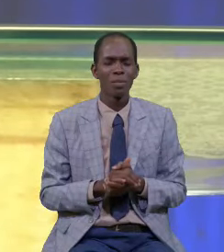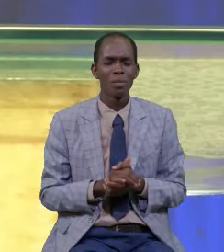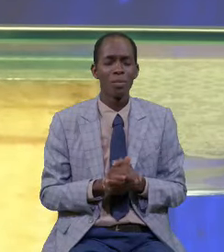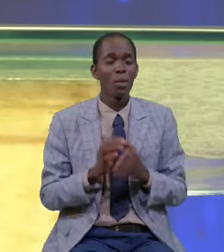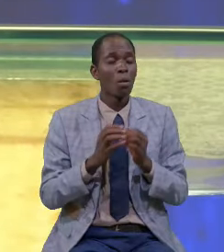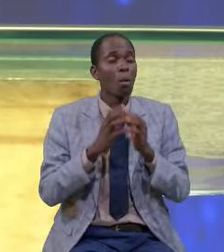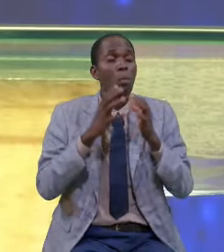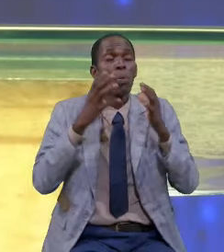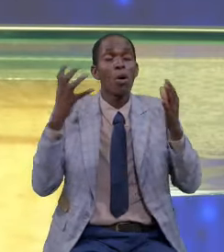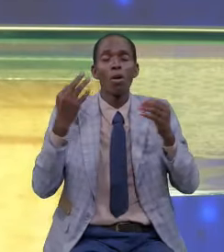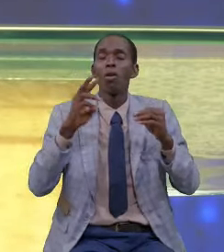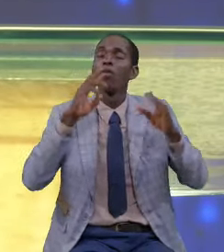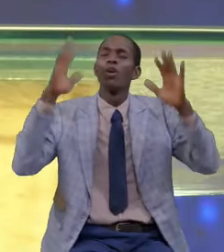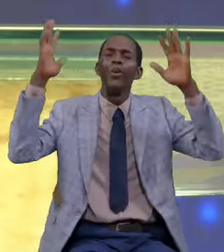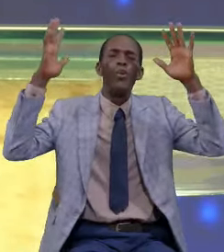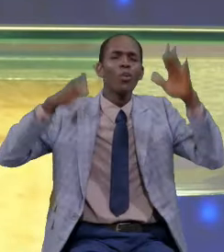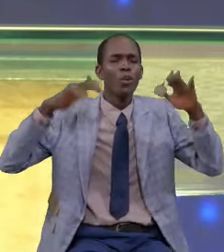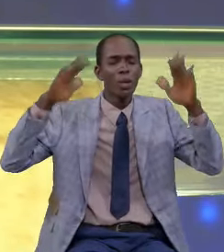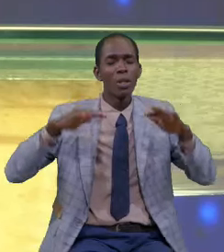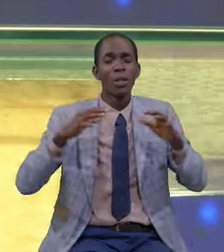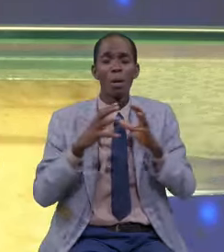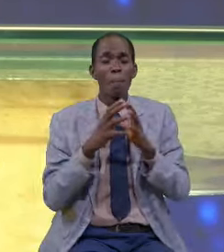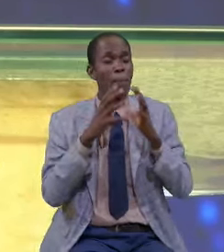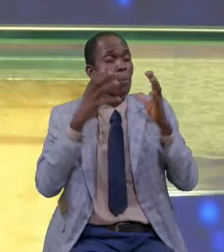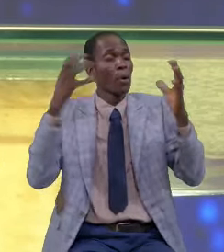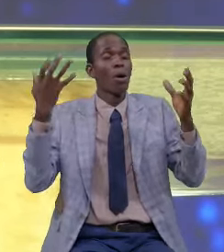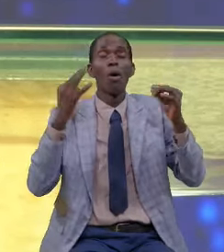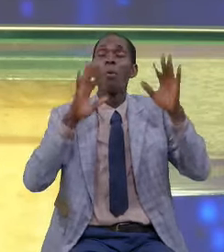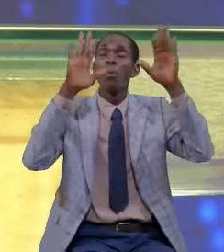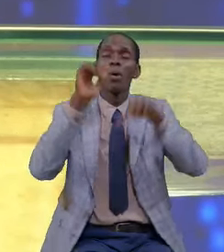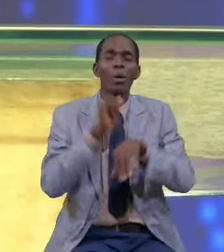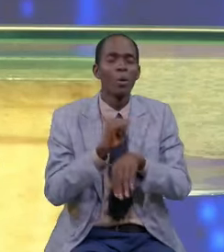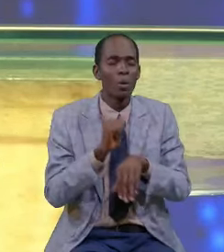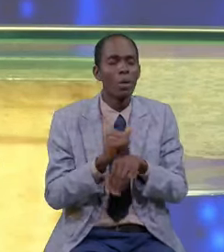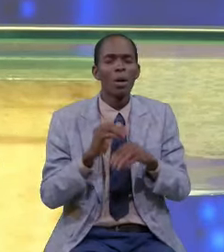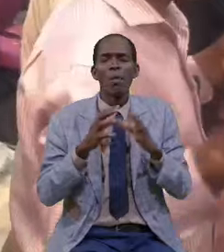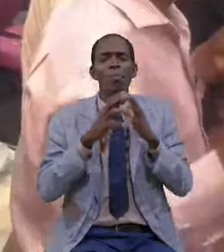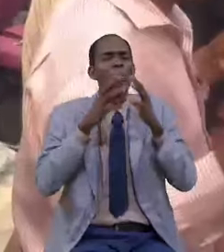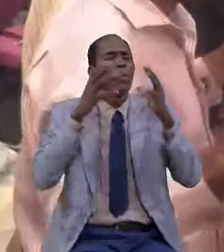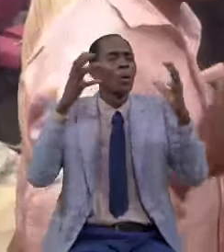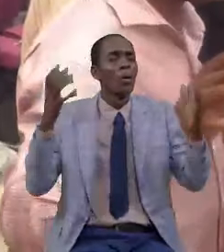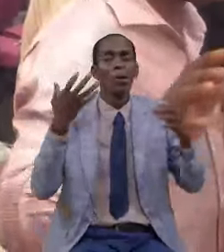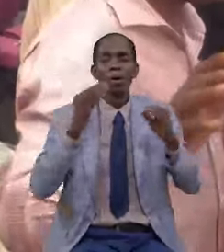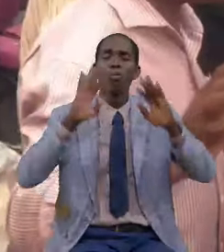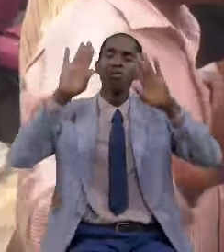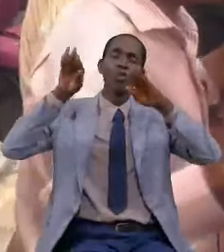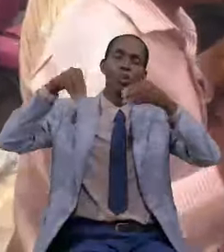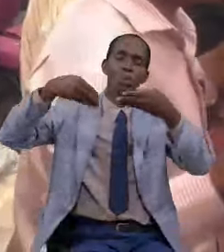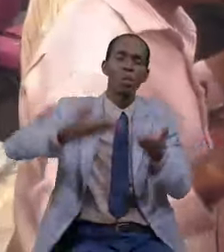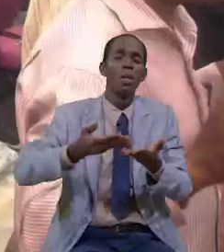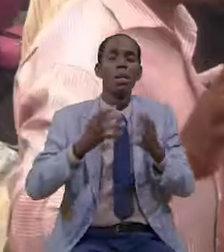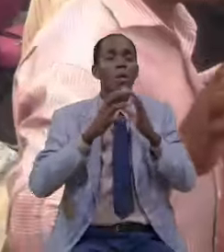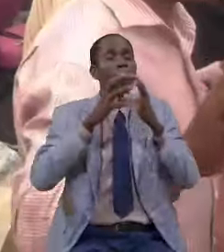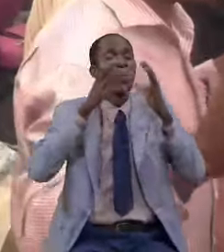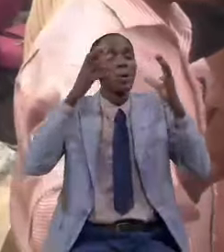Abundance of rain. Abundance of miracle. Abundance of supply. Abundance